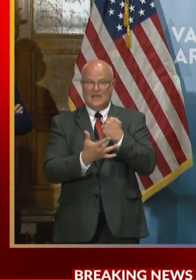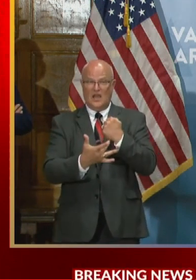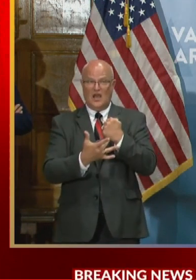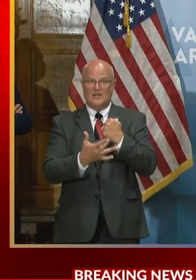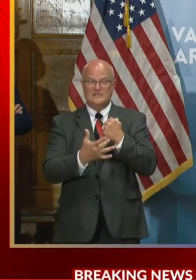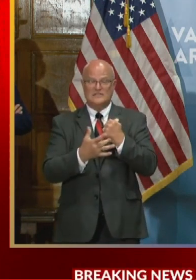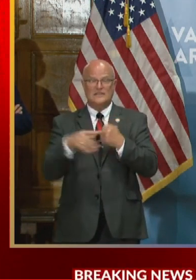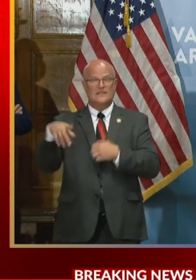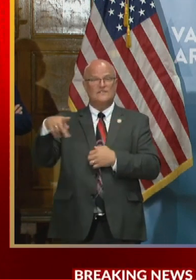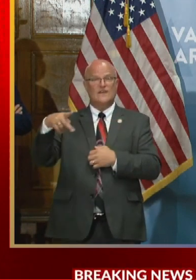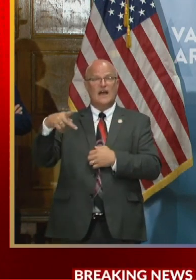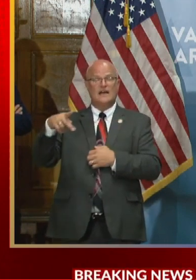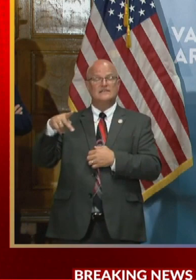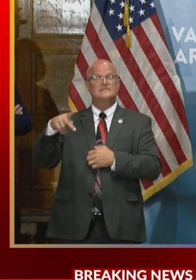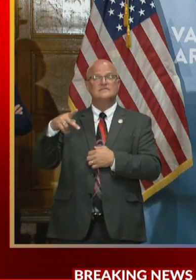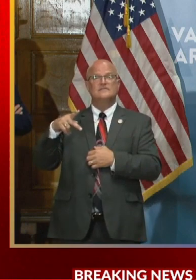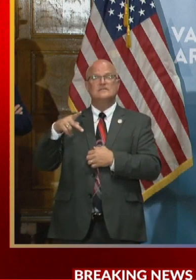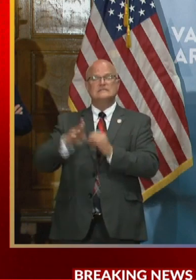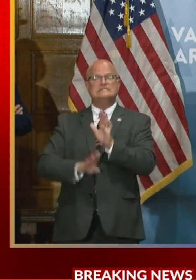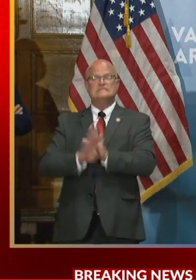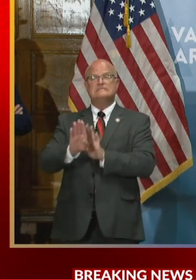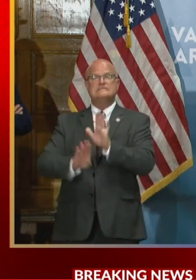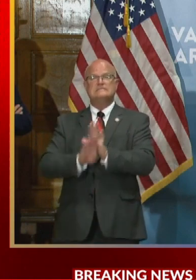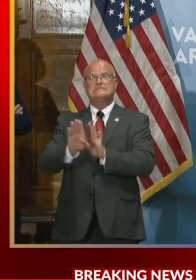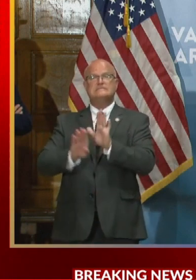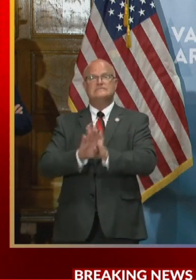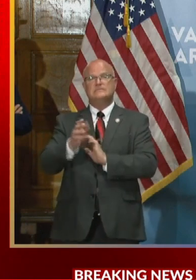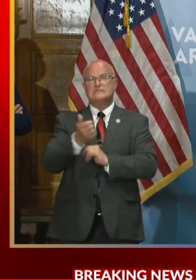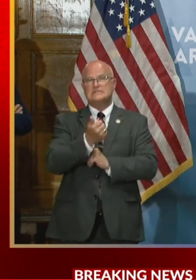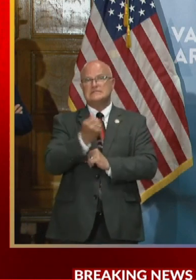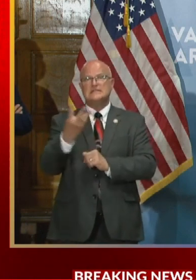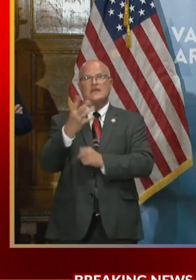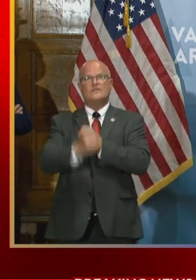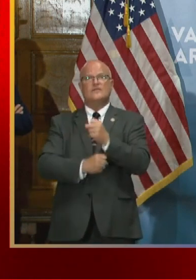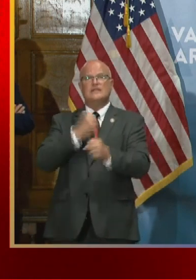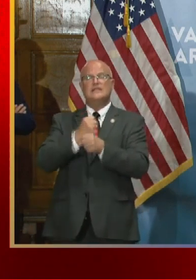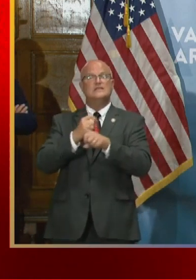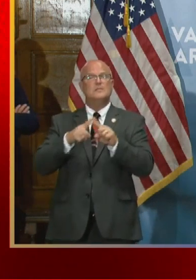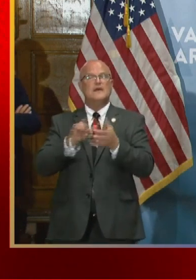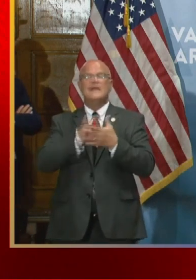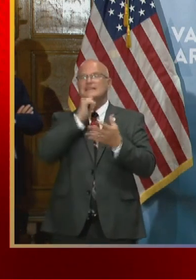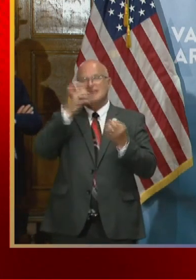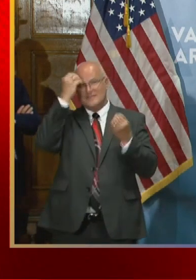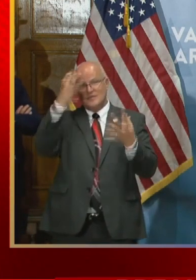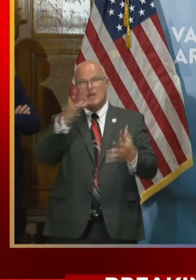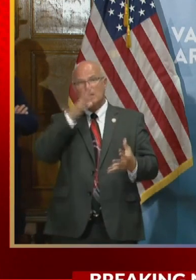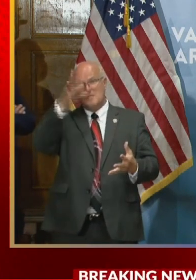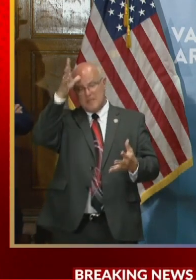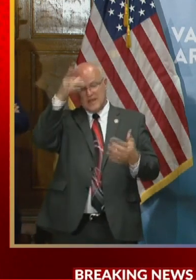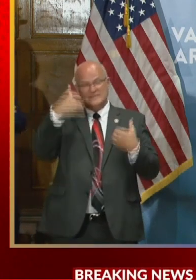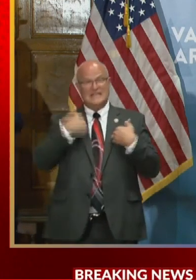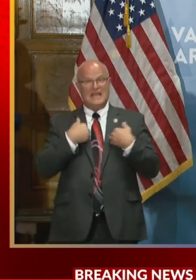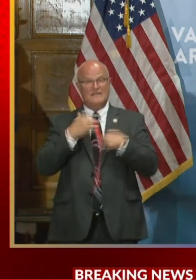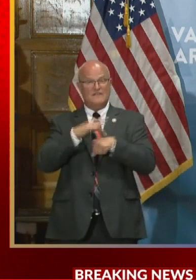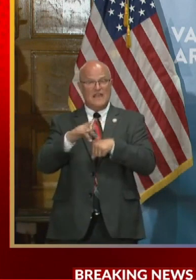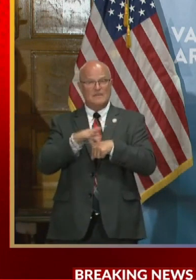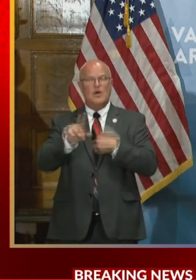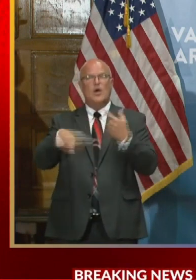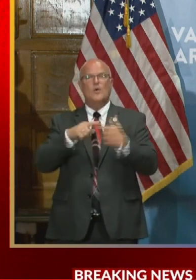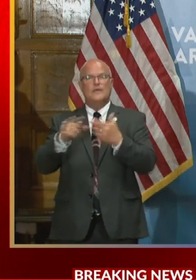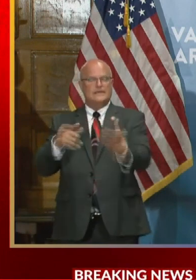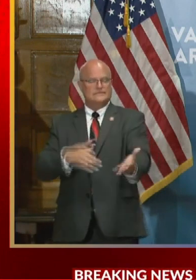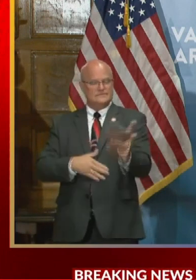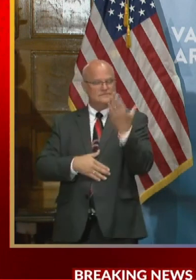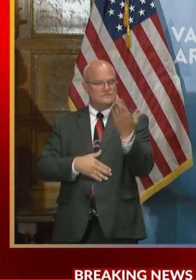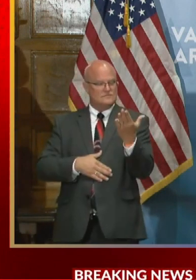of the Pfizer vaccine has been under development for a number of years, but that's not information that parents have readily available. And when they do get